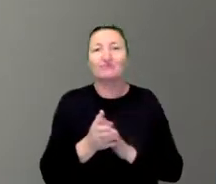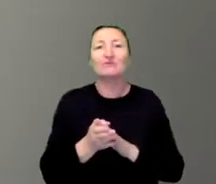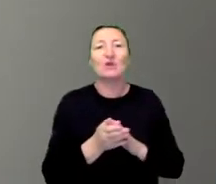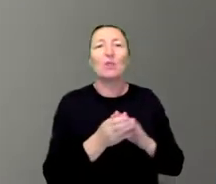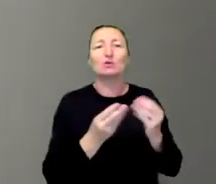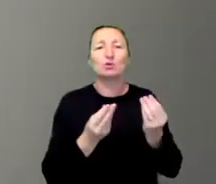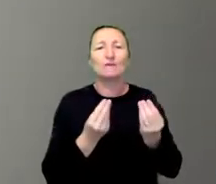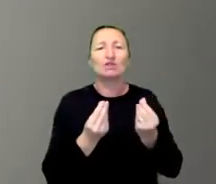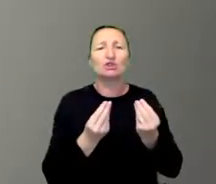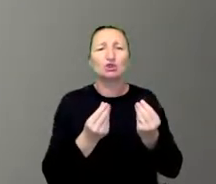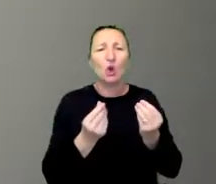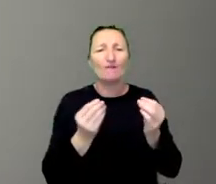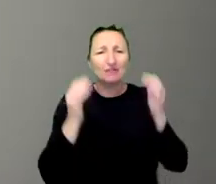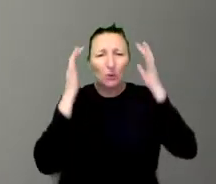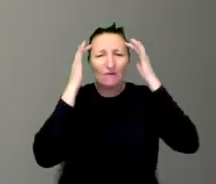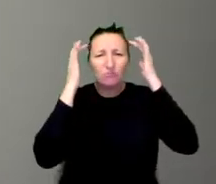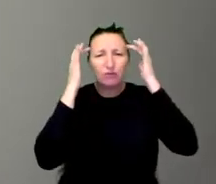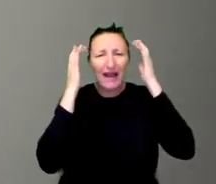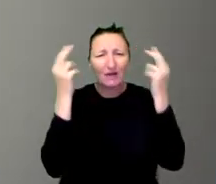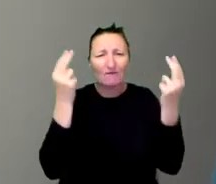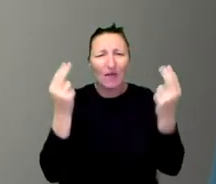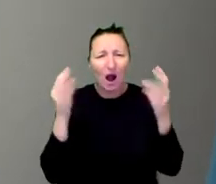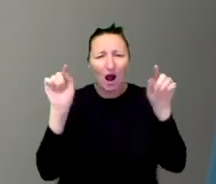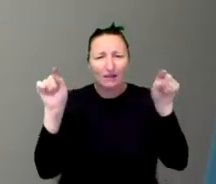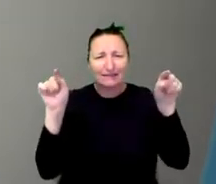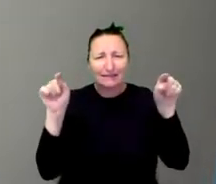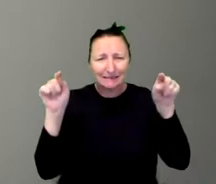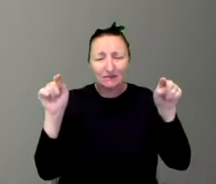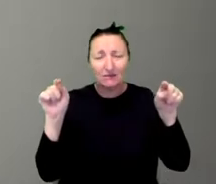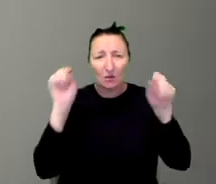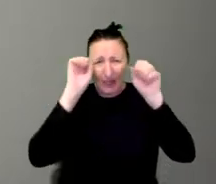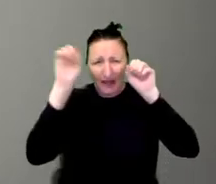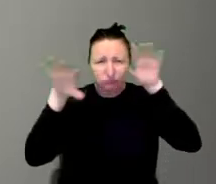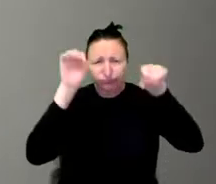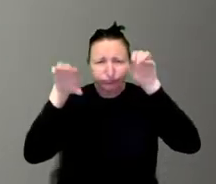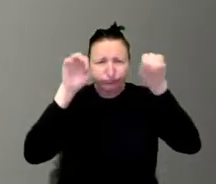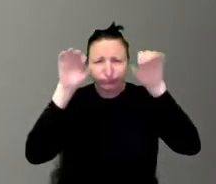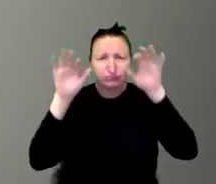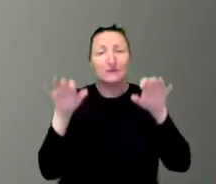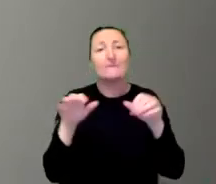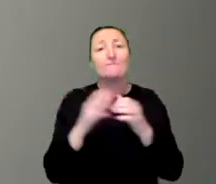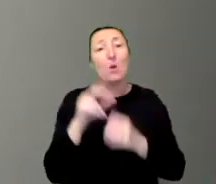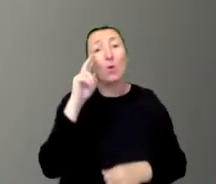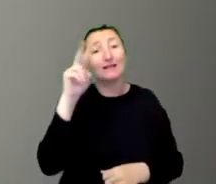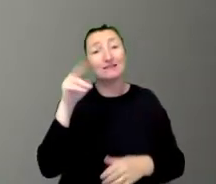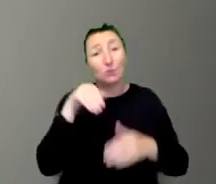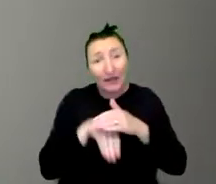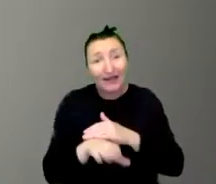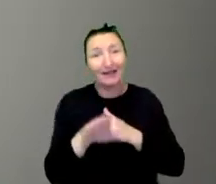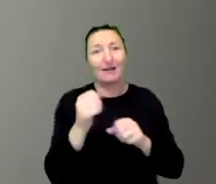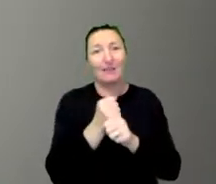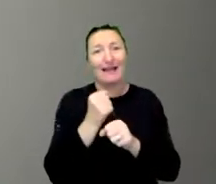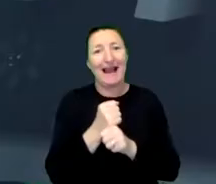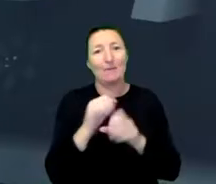artist's brain, in this case Trust's brain, while developing the game. And I'll see you in the game world as their companion